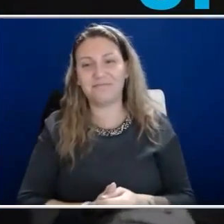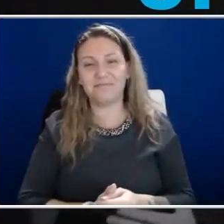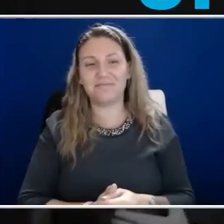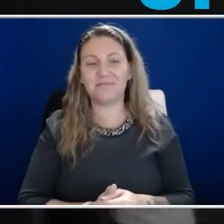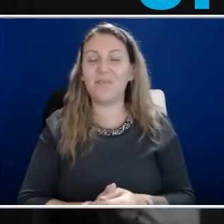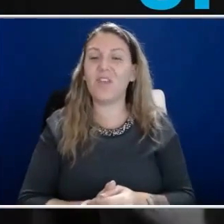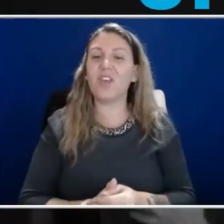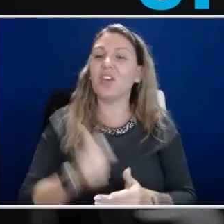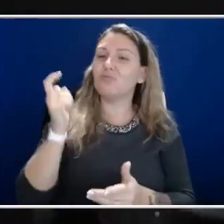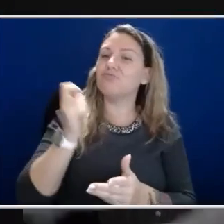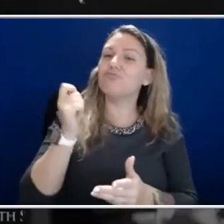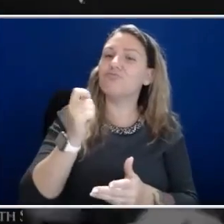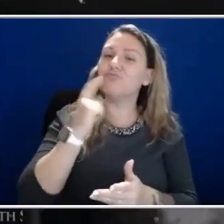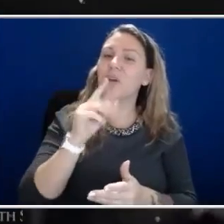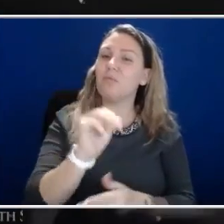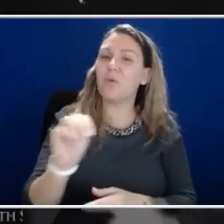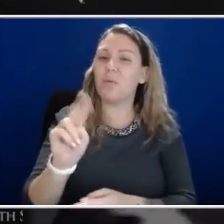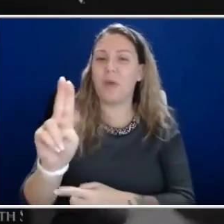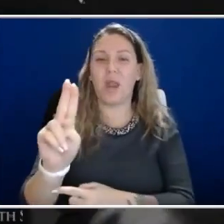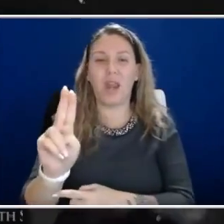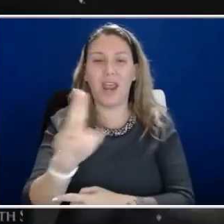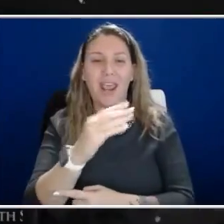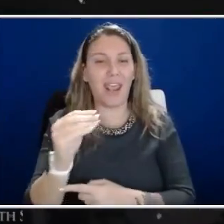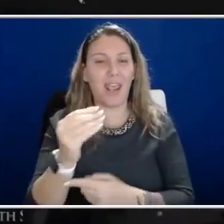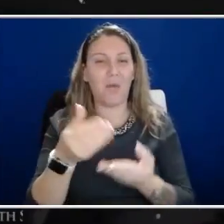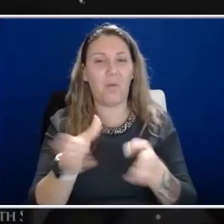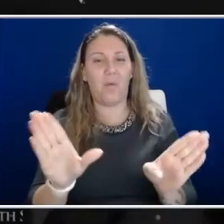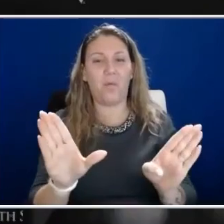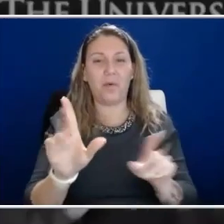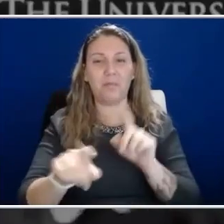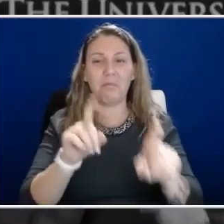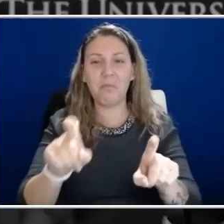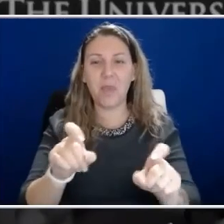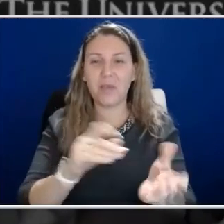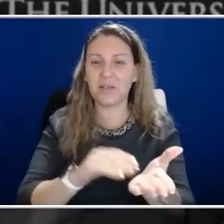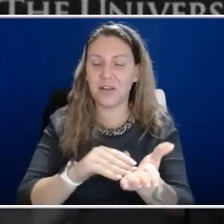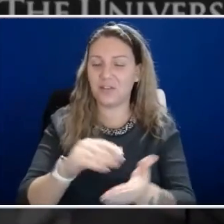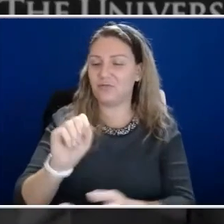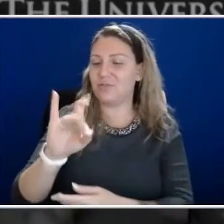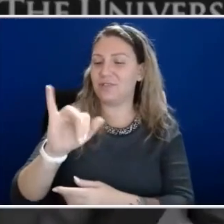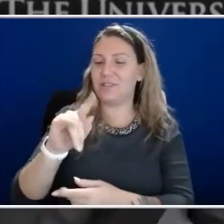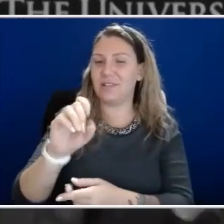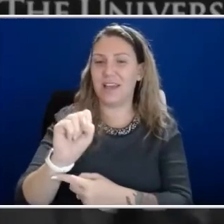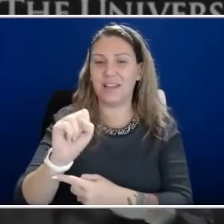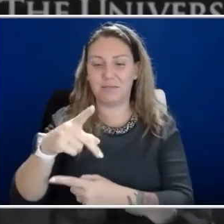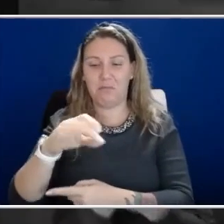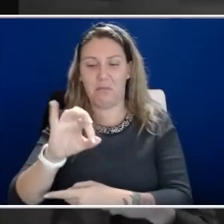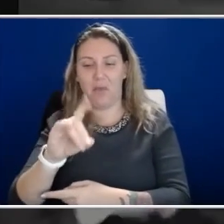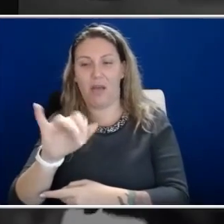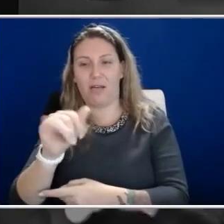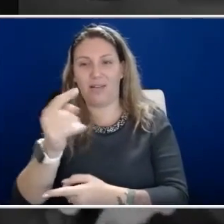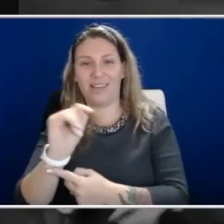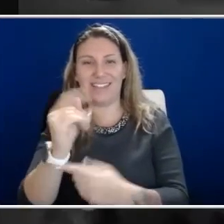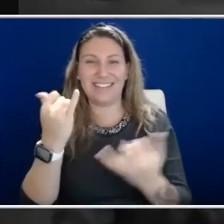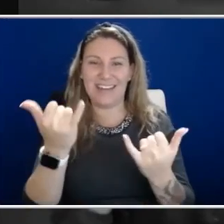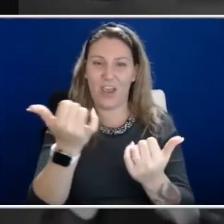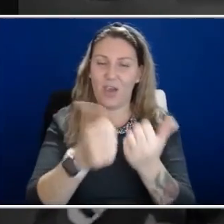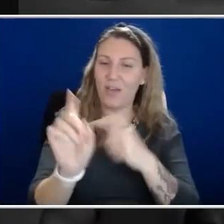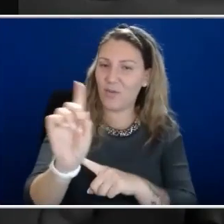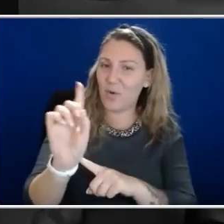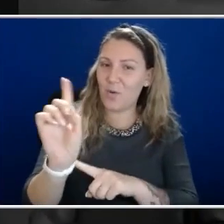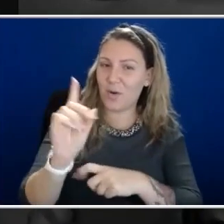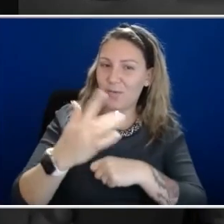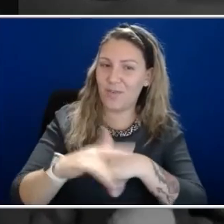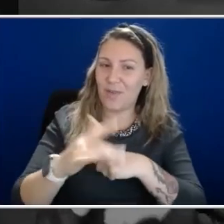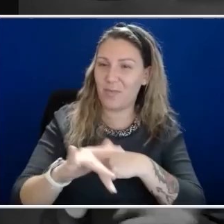Subscribe to our morning medical update and Open Mics with Dr. Stites podcast. Now, everywhere podcasts are available.